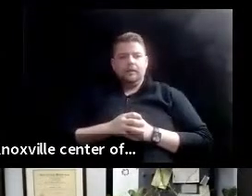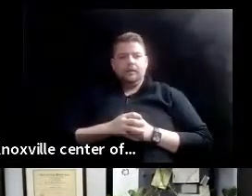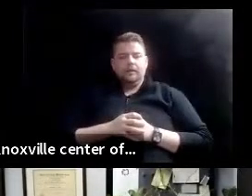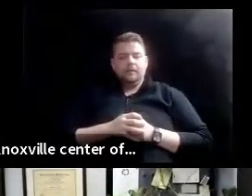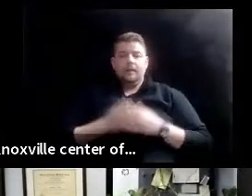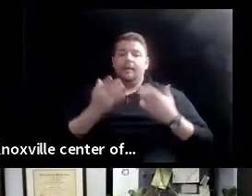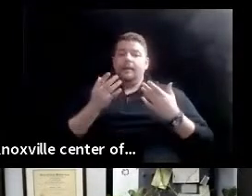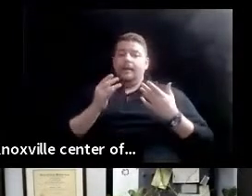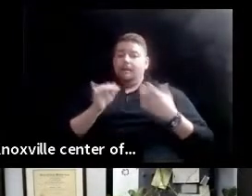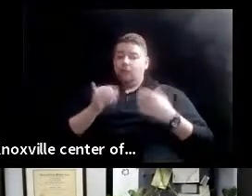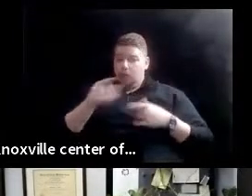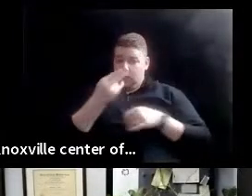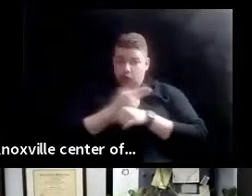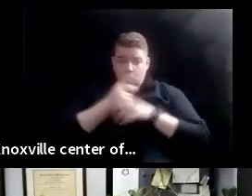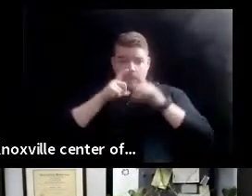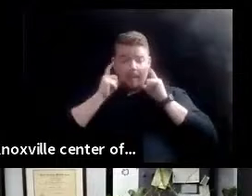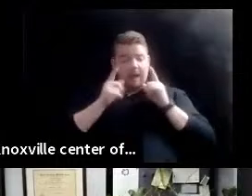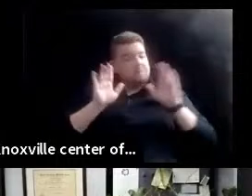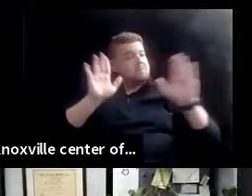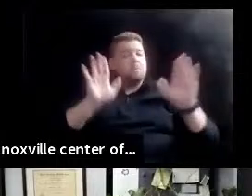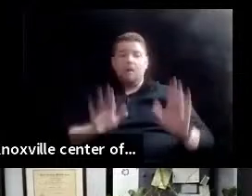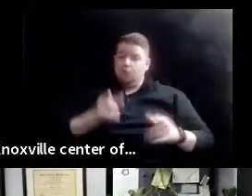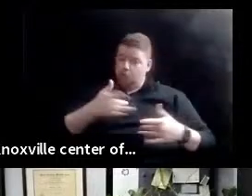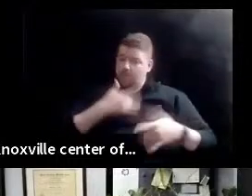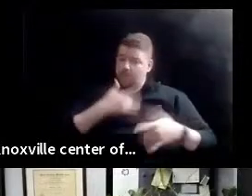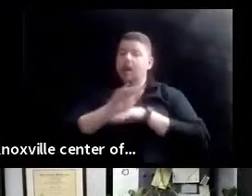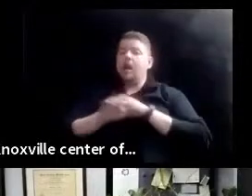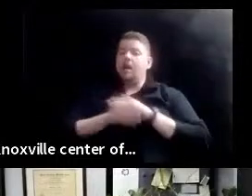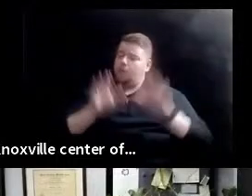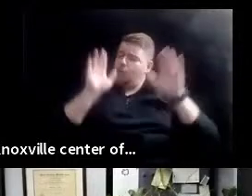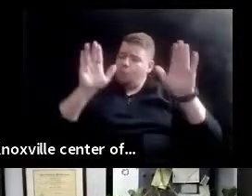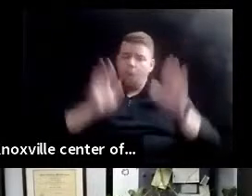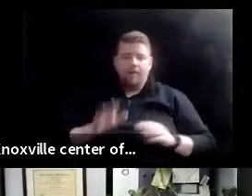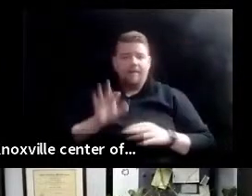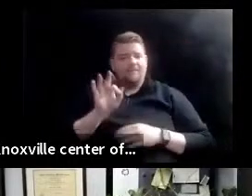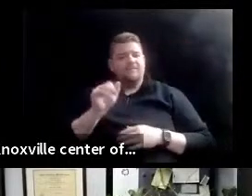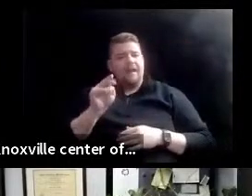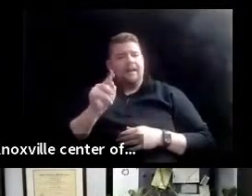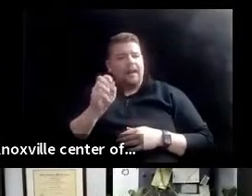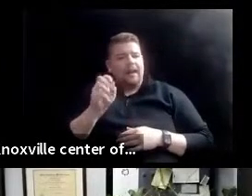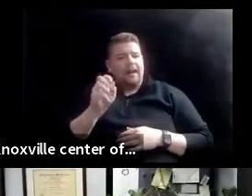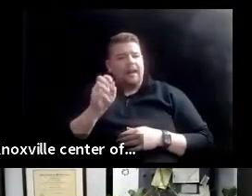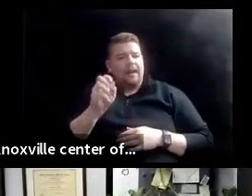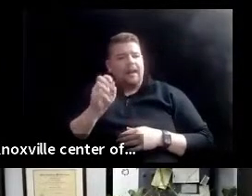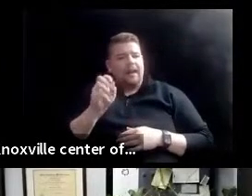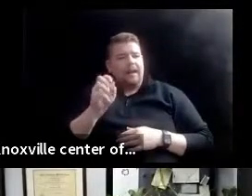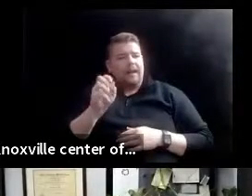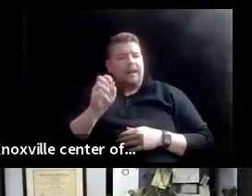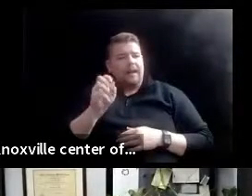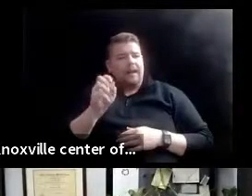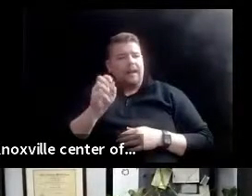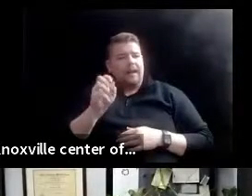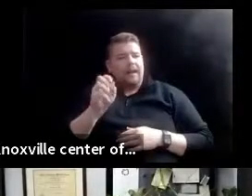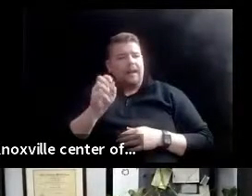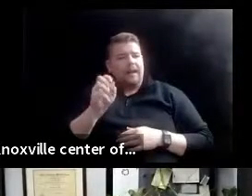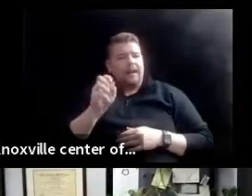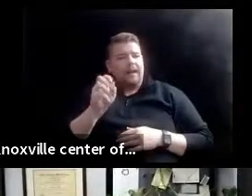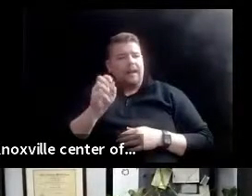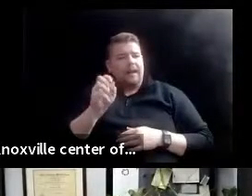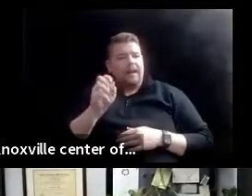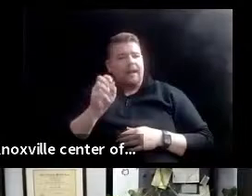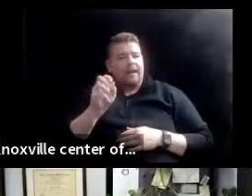If you want to wear a mask, I think that's great. If it makes you feel comfortable, I think that's fantastic. But I do